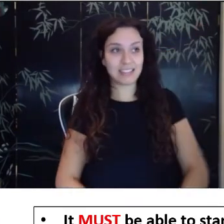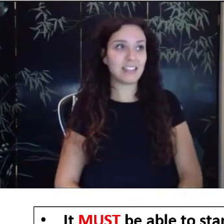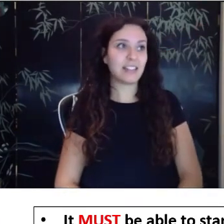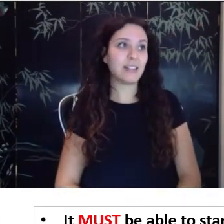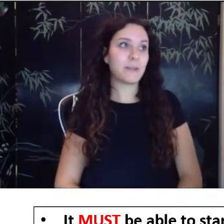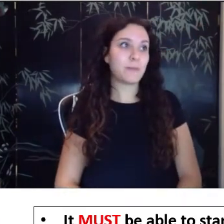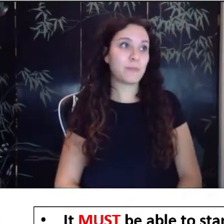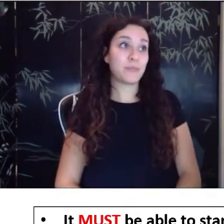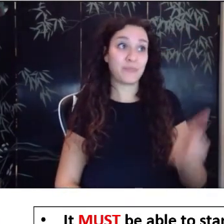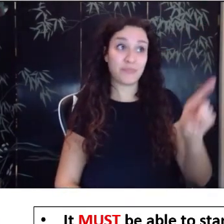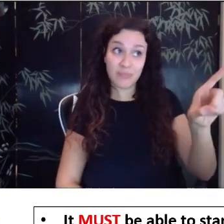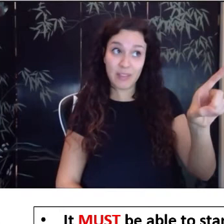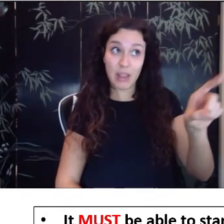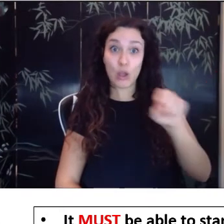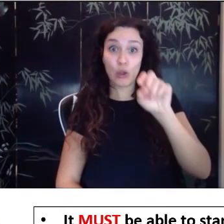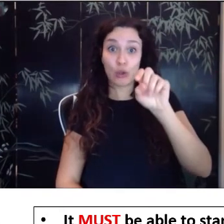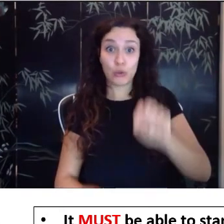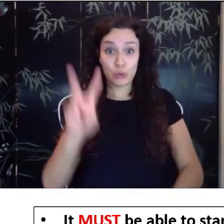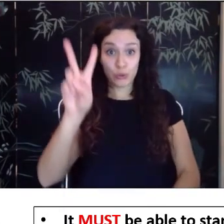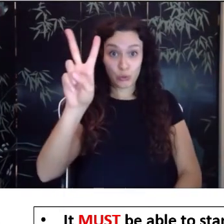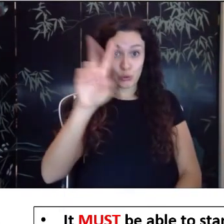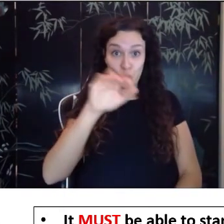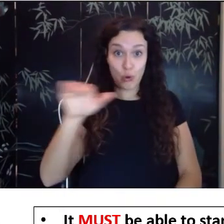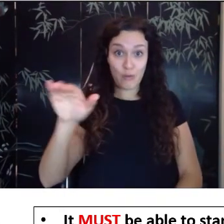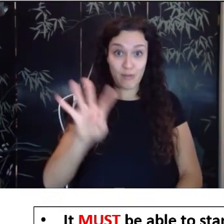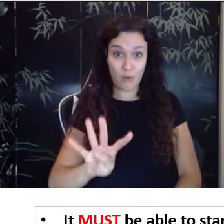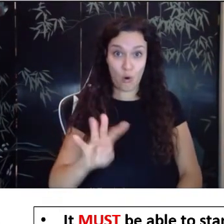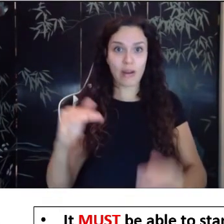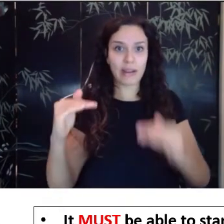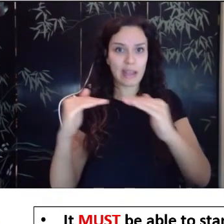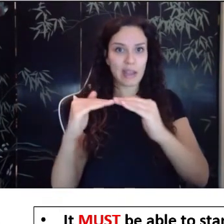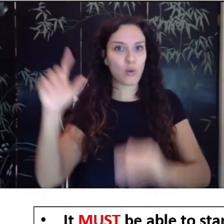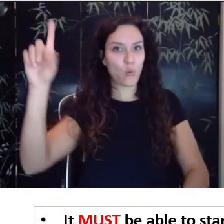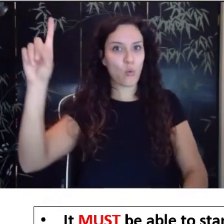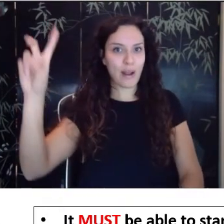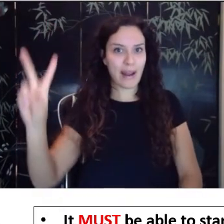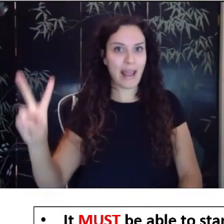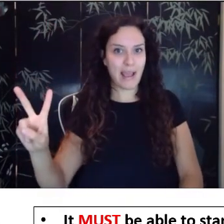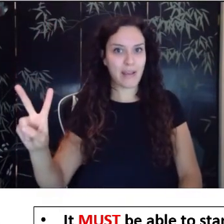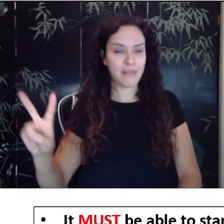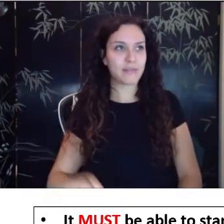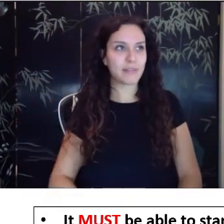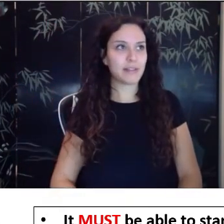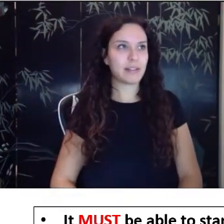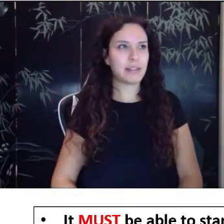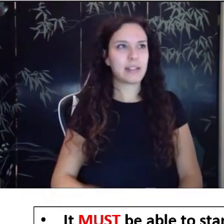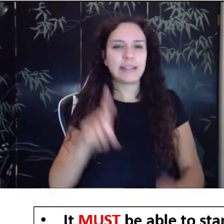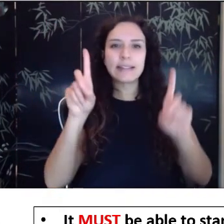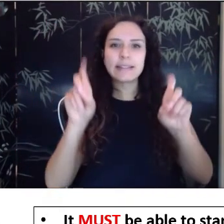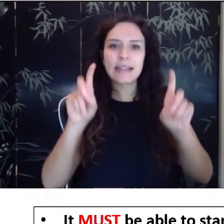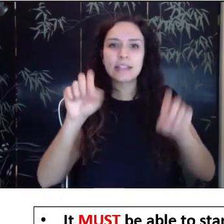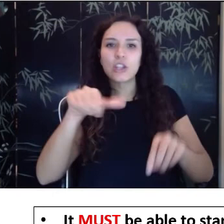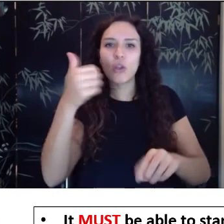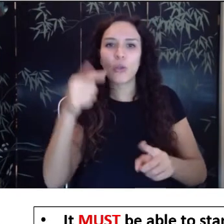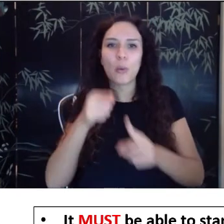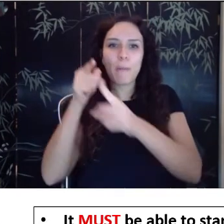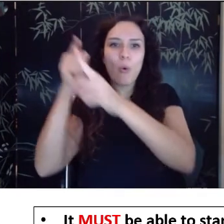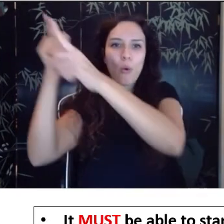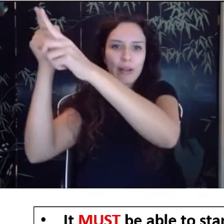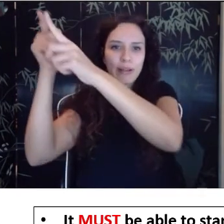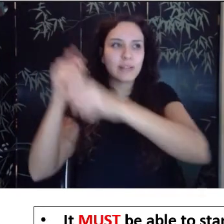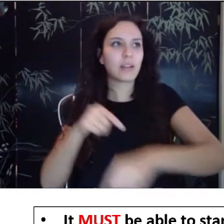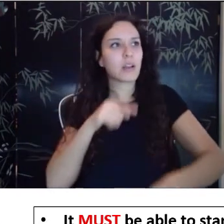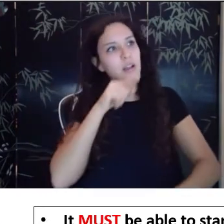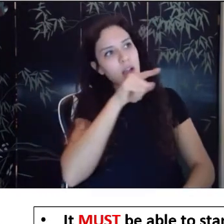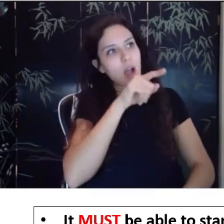this one will make 2 over 4, which equals 1/2. Let's see if the other ones also make